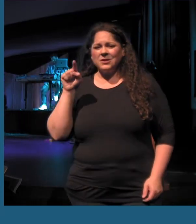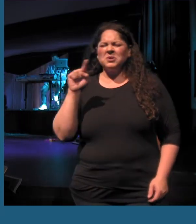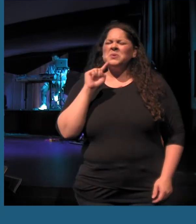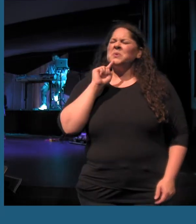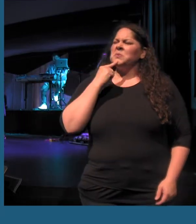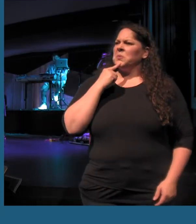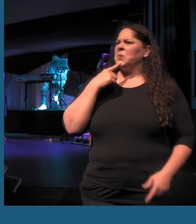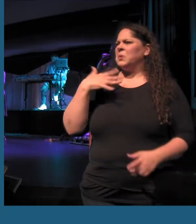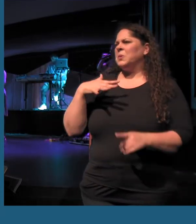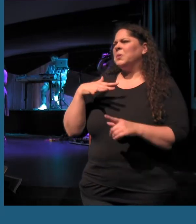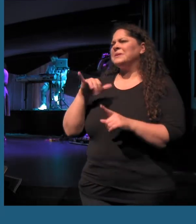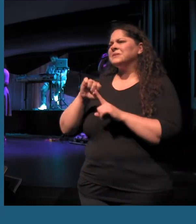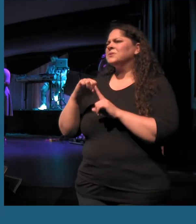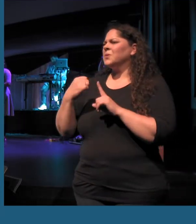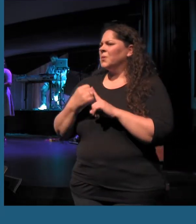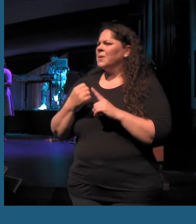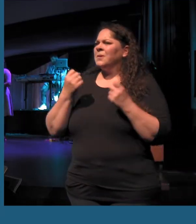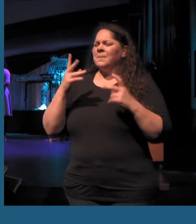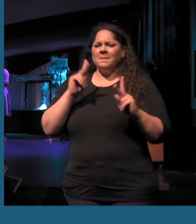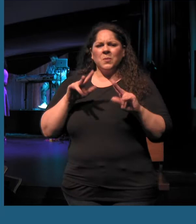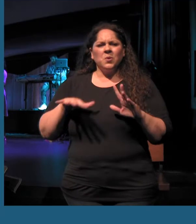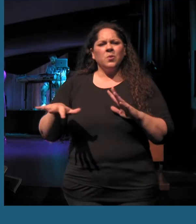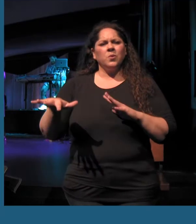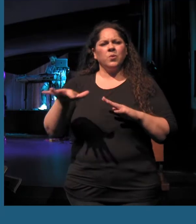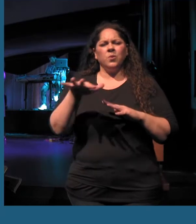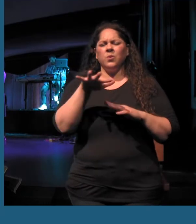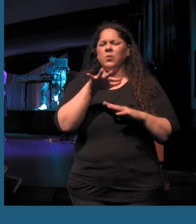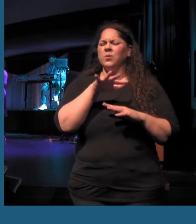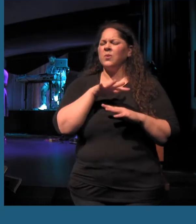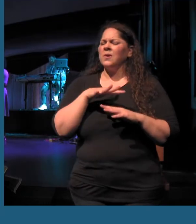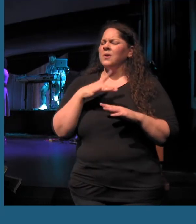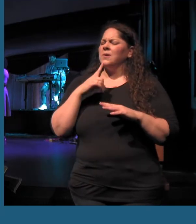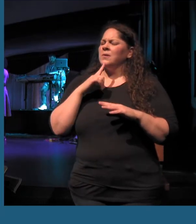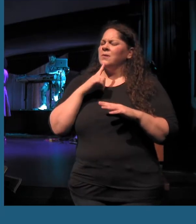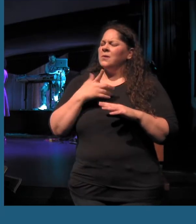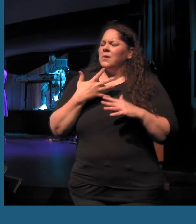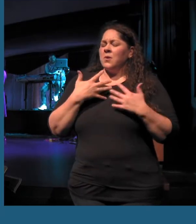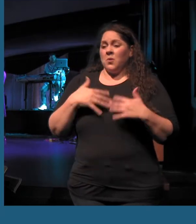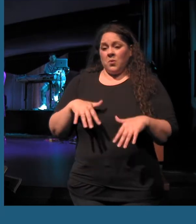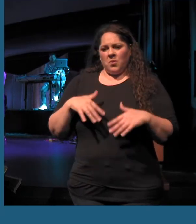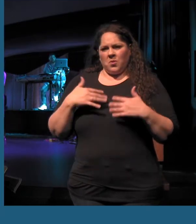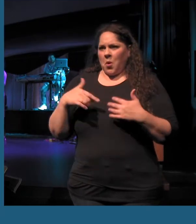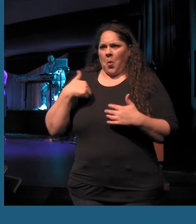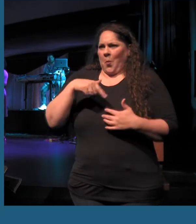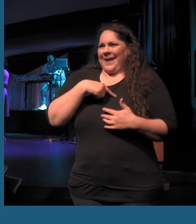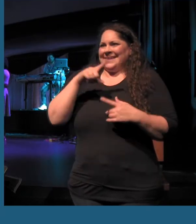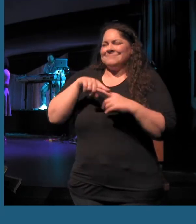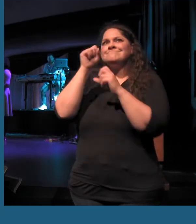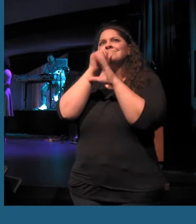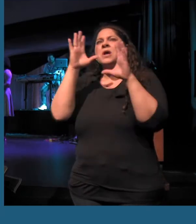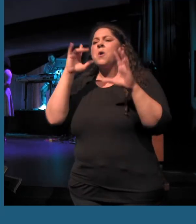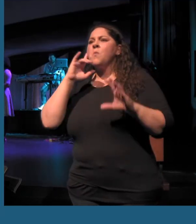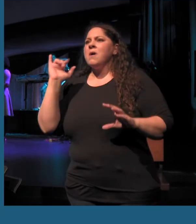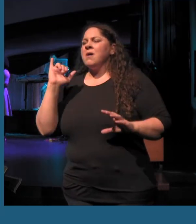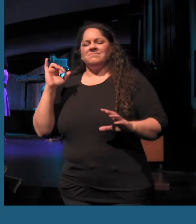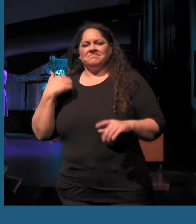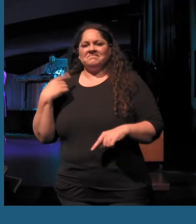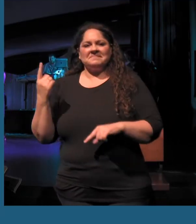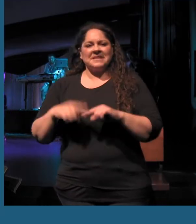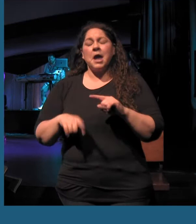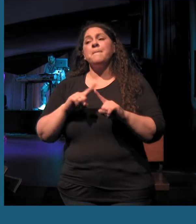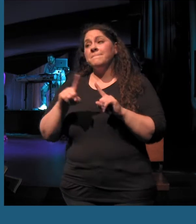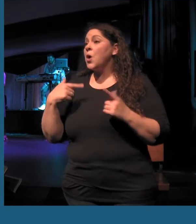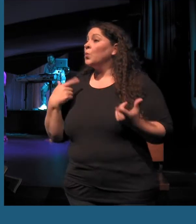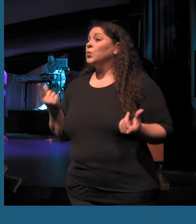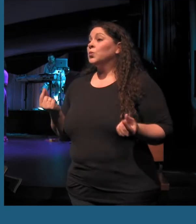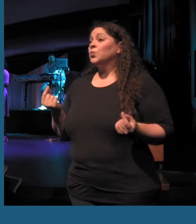situation, but we know there are people there that that are dealing with things that probably we can't even imagine what they're going through, but we can